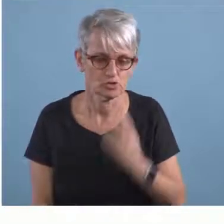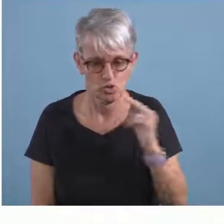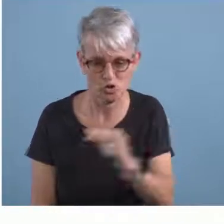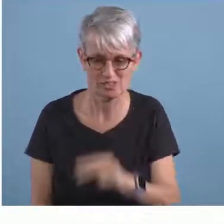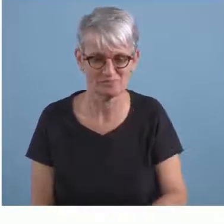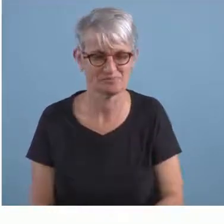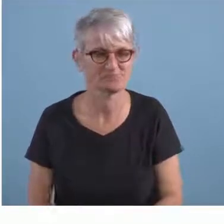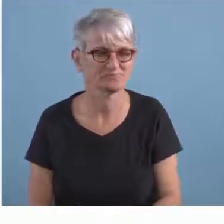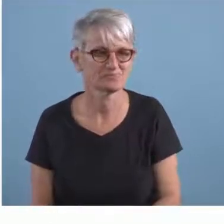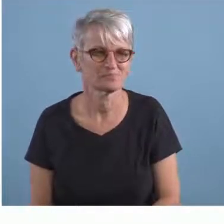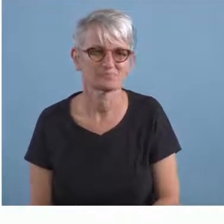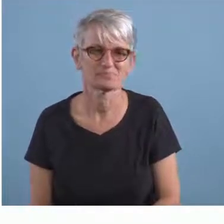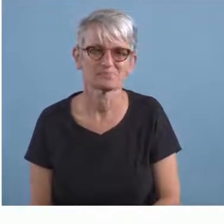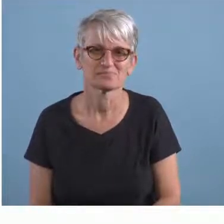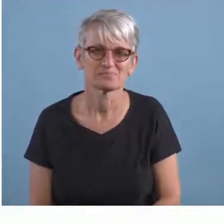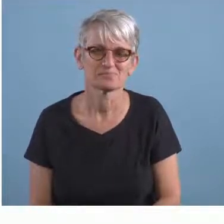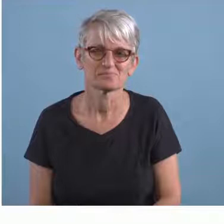tell me to look or read the question.